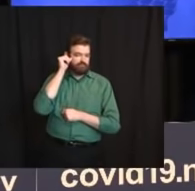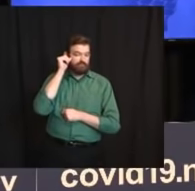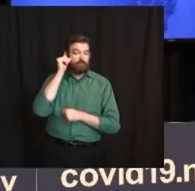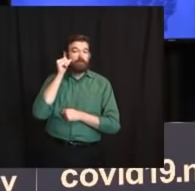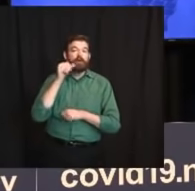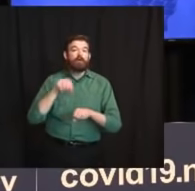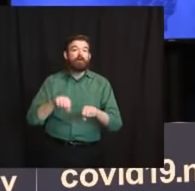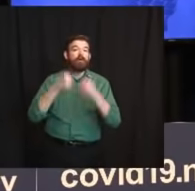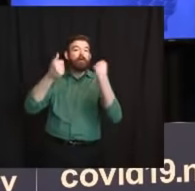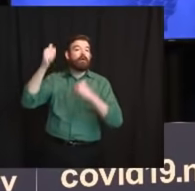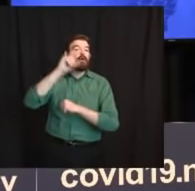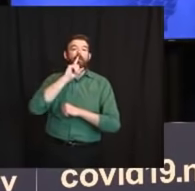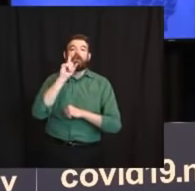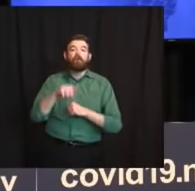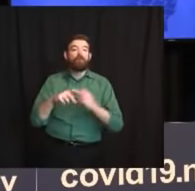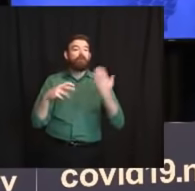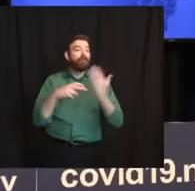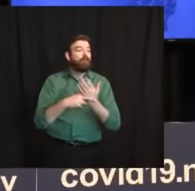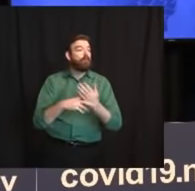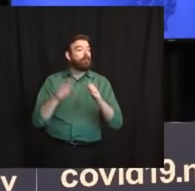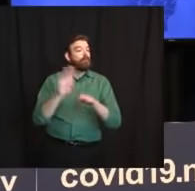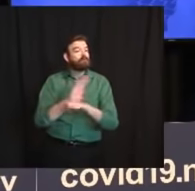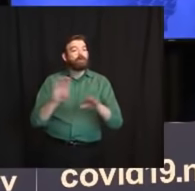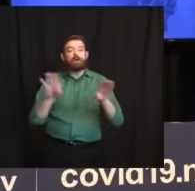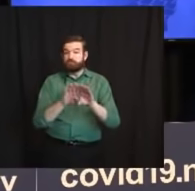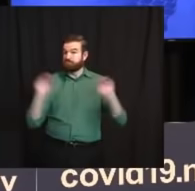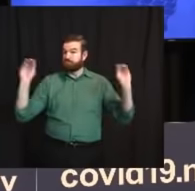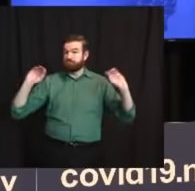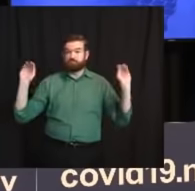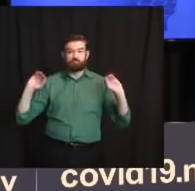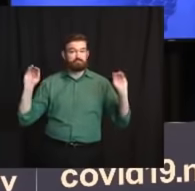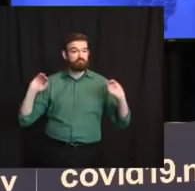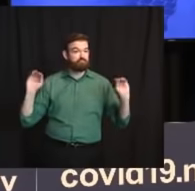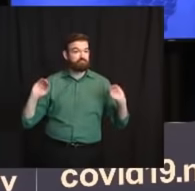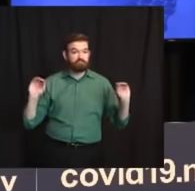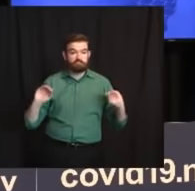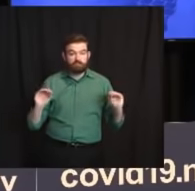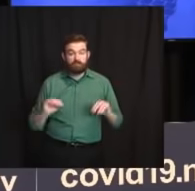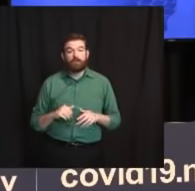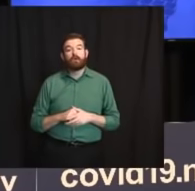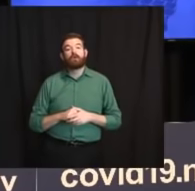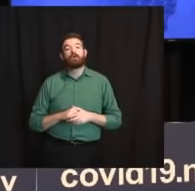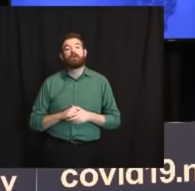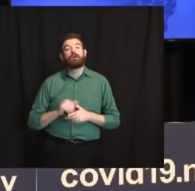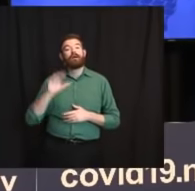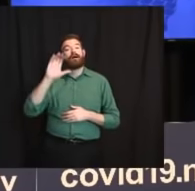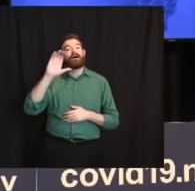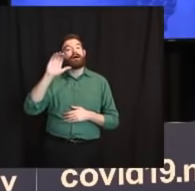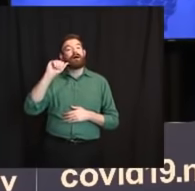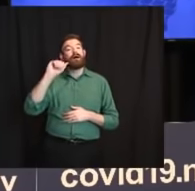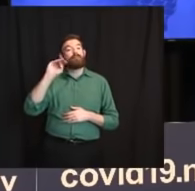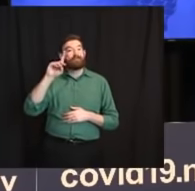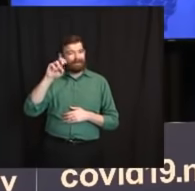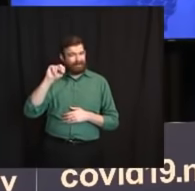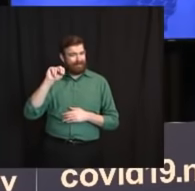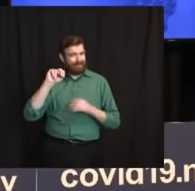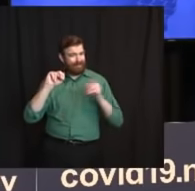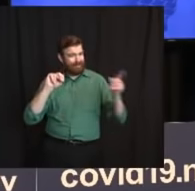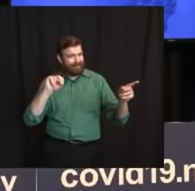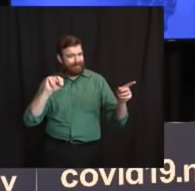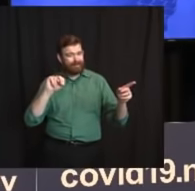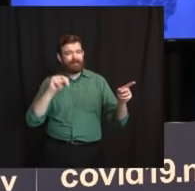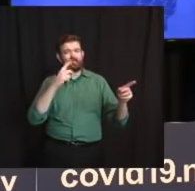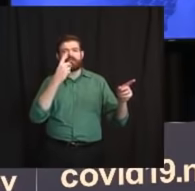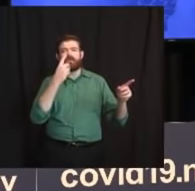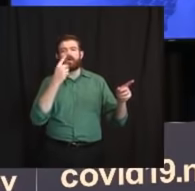businesses. In Camden, a home health aide that was symptomatic was told to self-isolate after